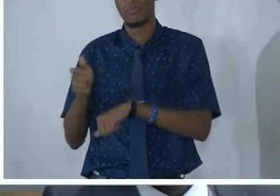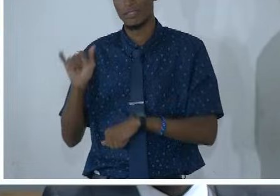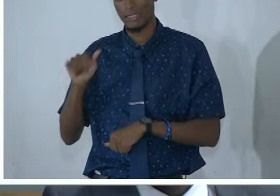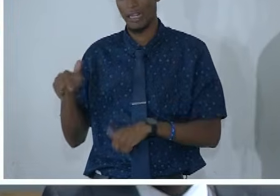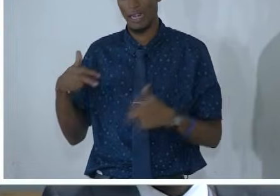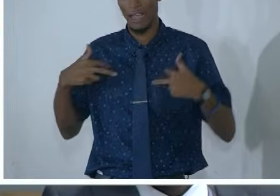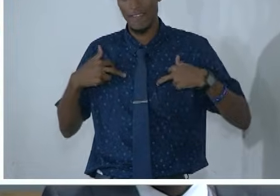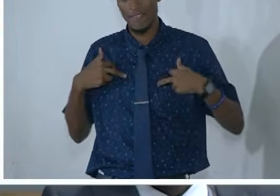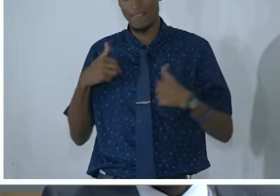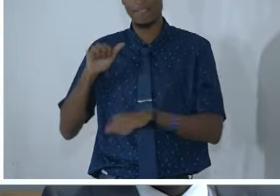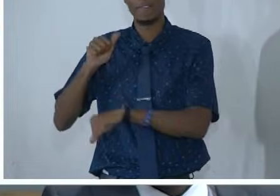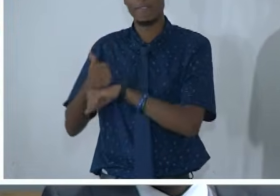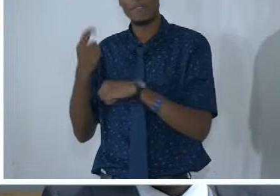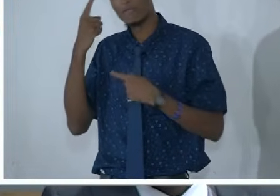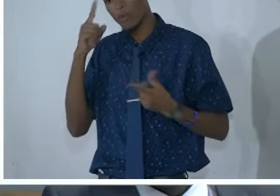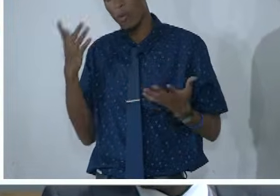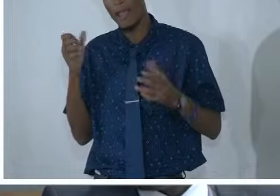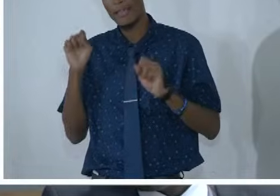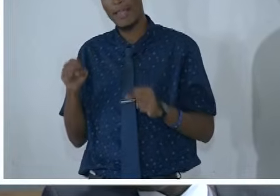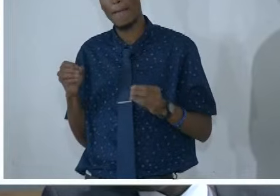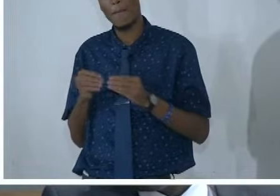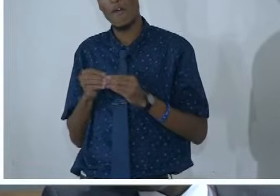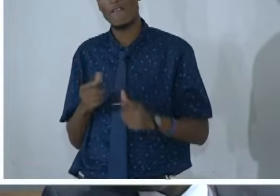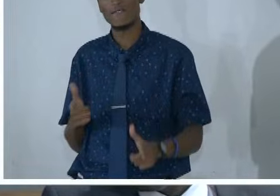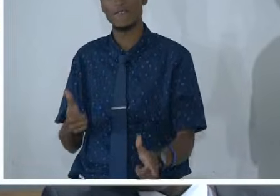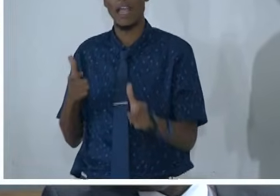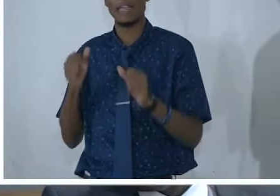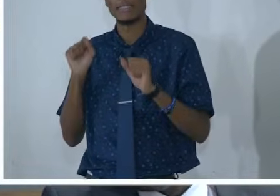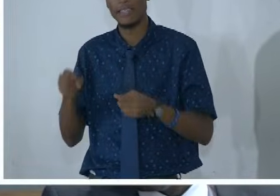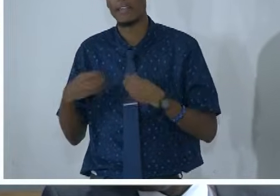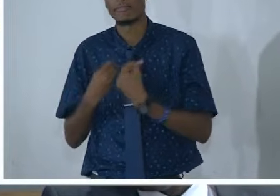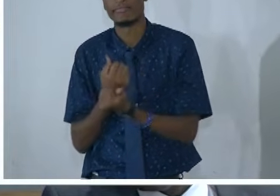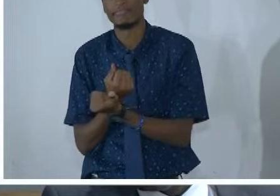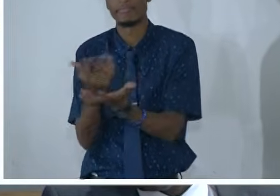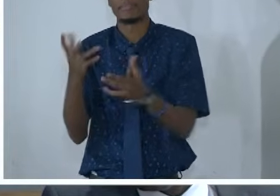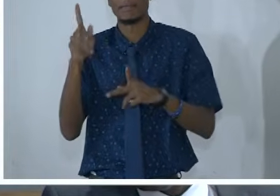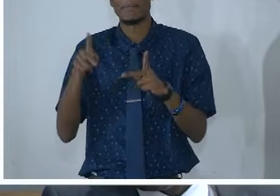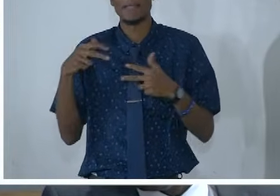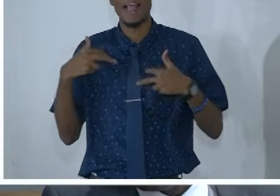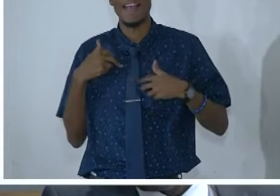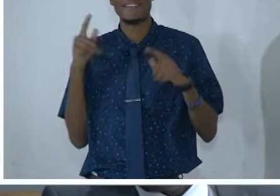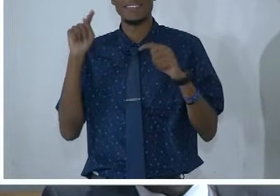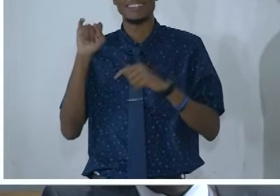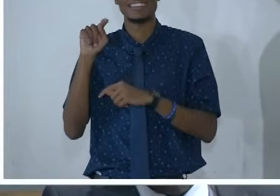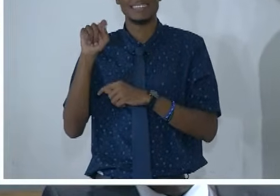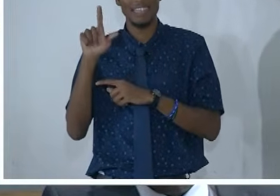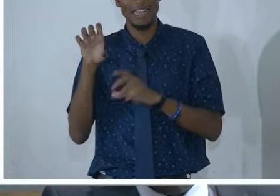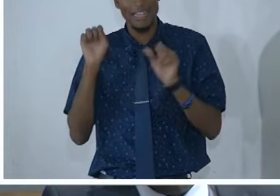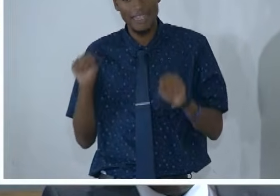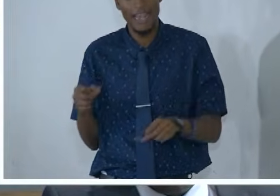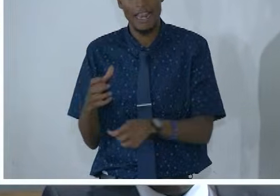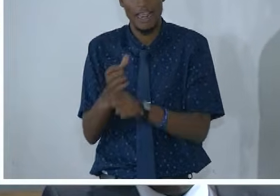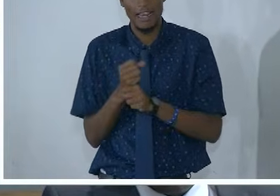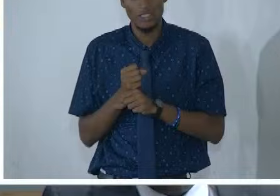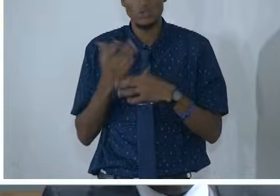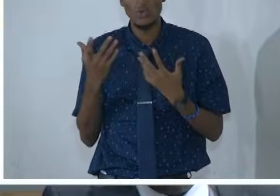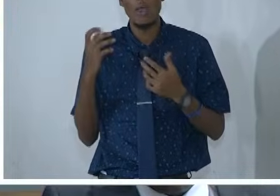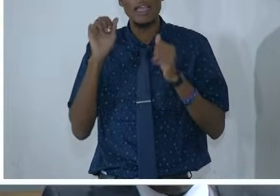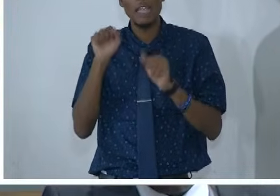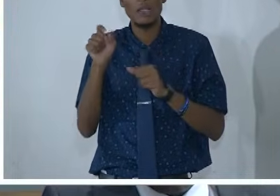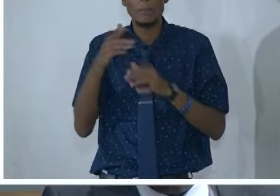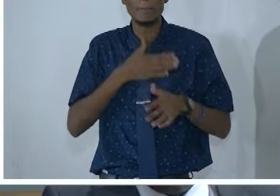to fast-track delivery of titles. So could you explain the rationale